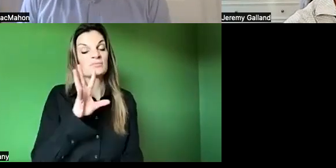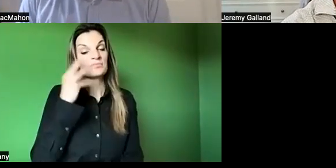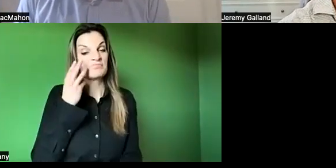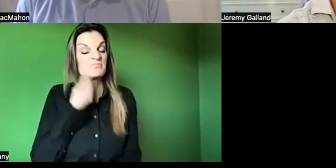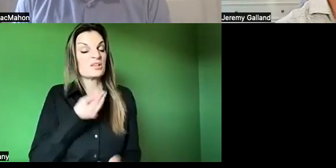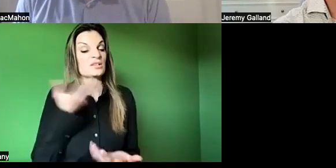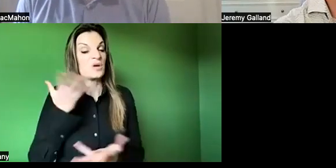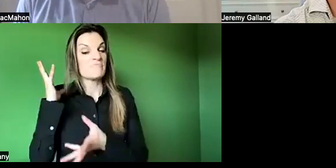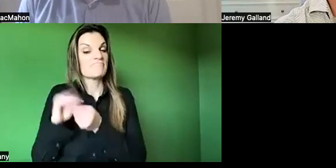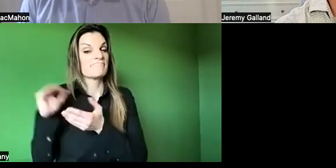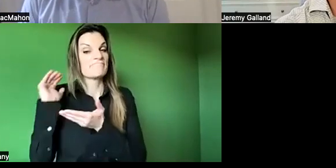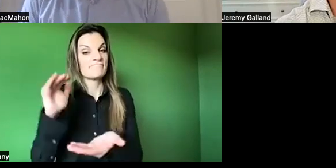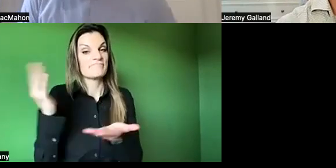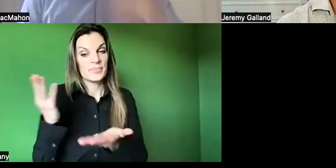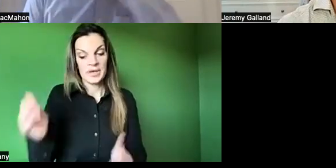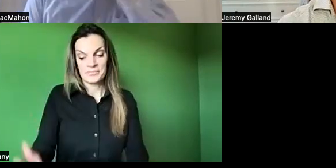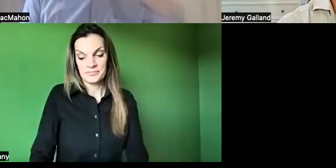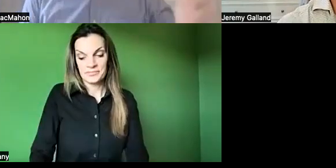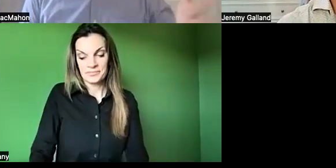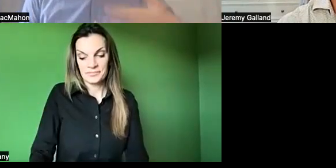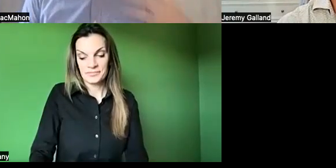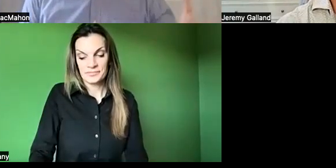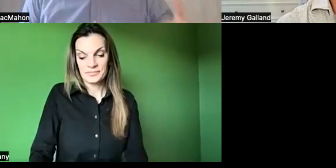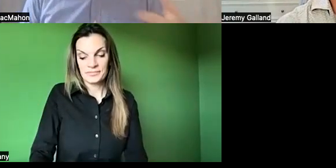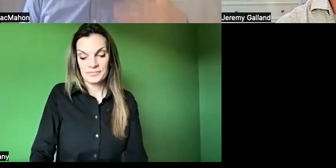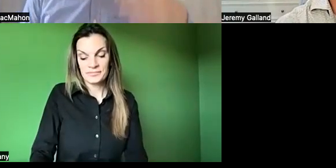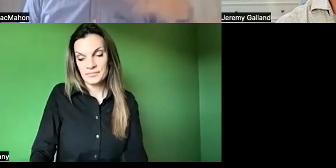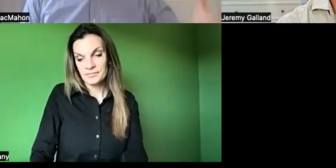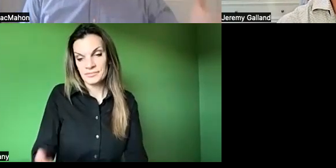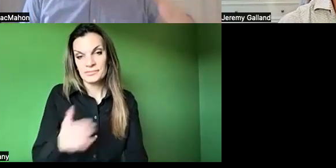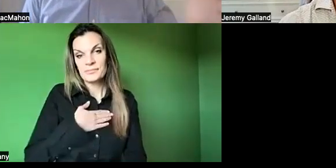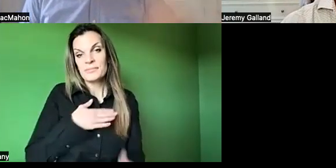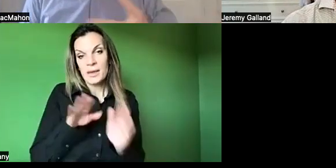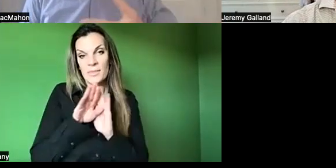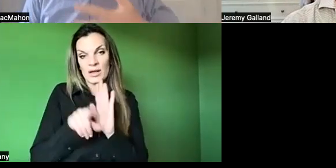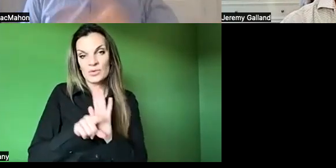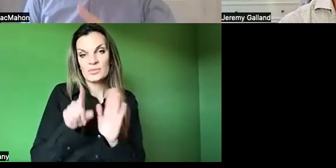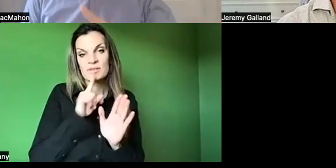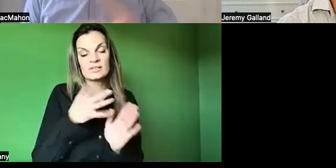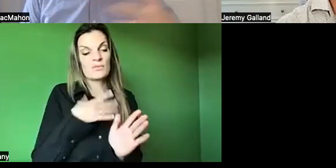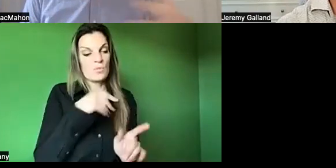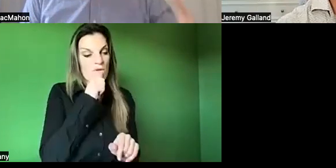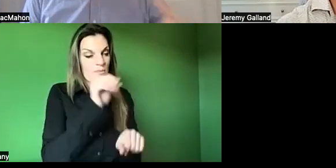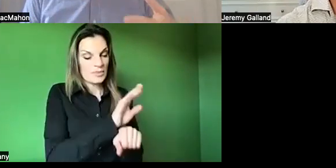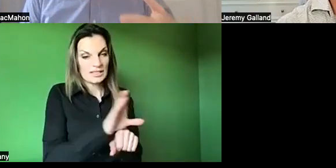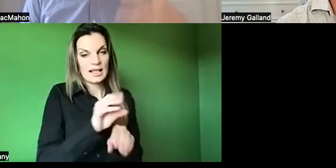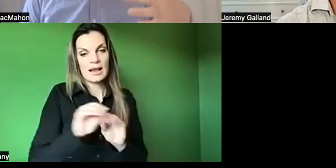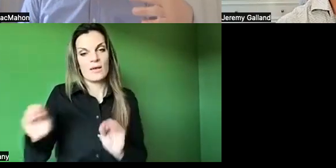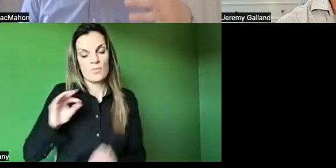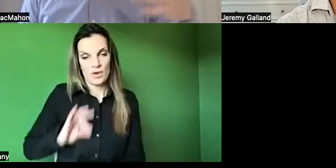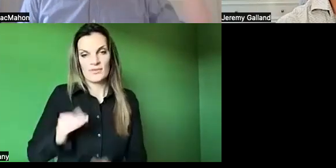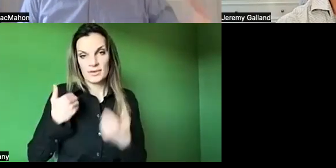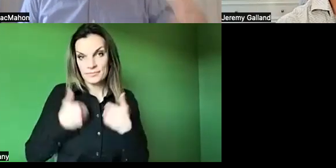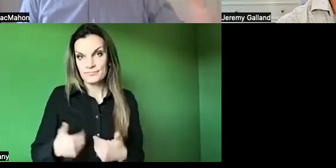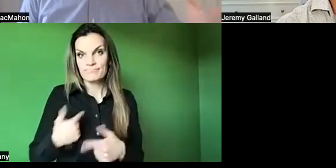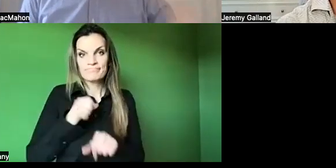So a great question. Thank you, John. So as I mentioned in my open, my background is a combination of private sector and nonprofit. I've worked for a